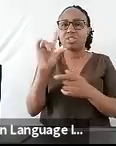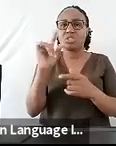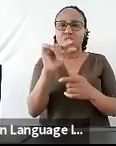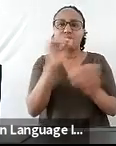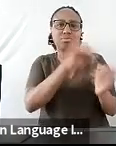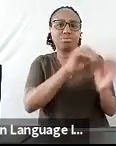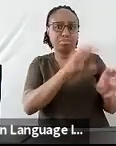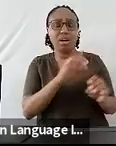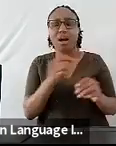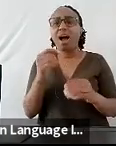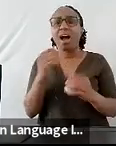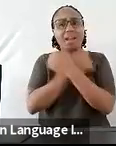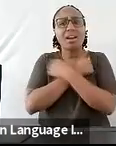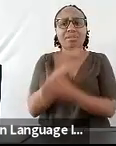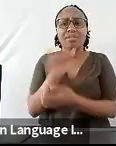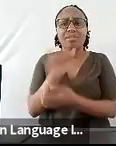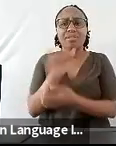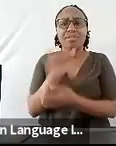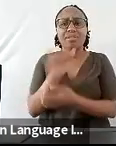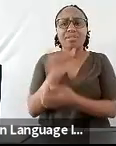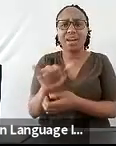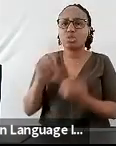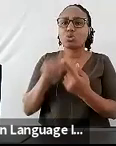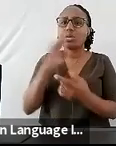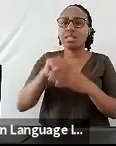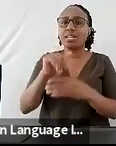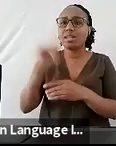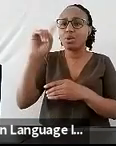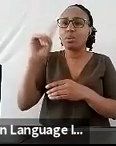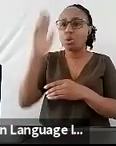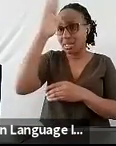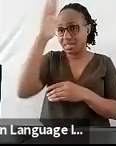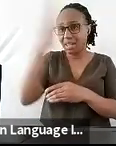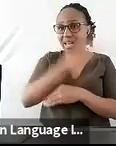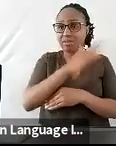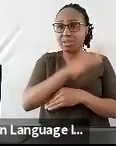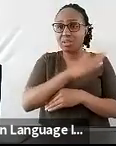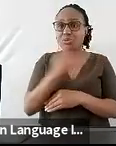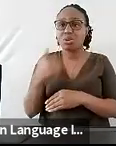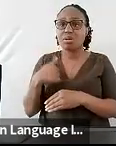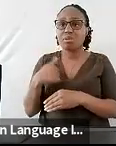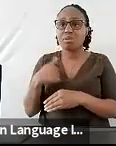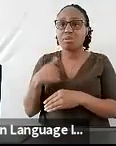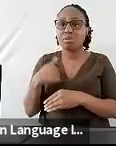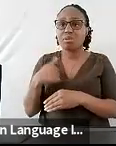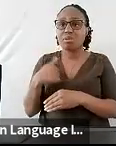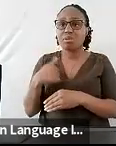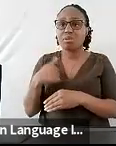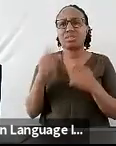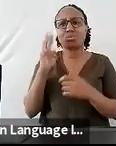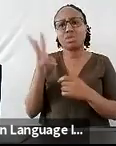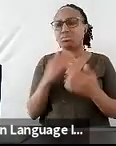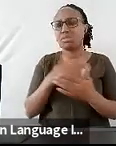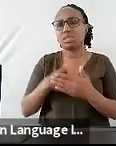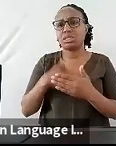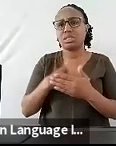in Nairobi on a Sunday afternoon. And I feel like now that I've said it, people are going to ruin it. Please don't ruin it. It's also a symptom, obviously, that there's no